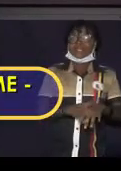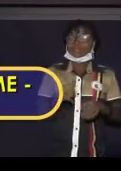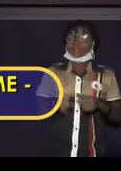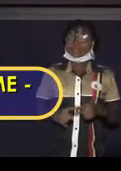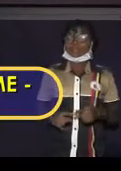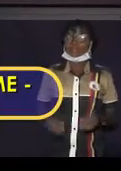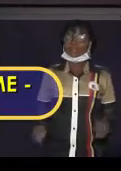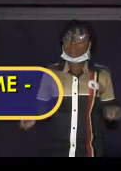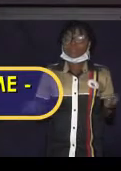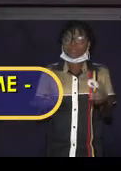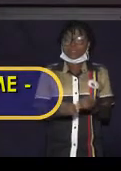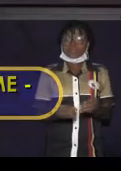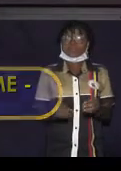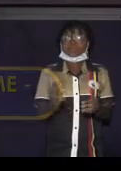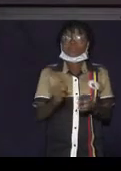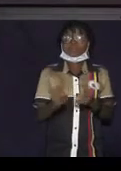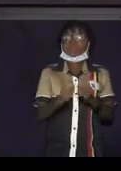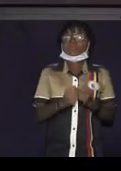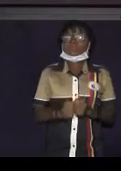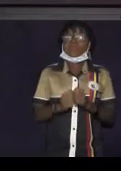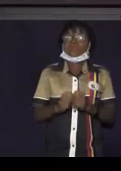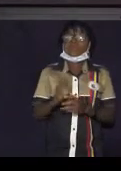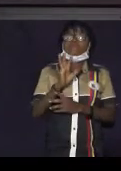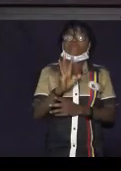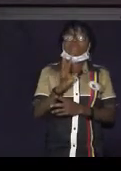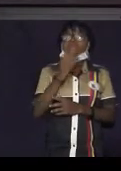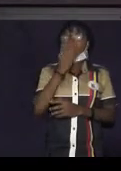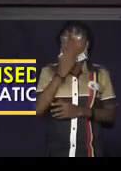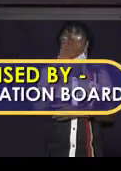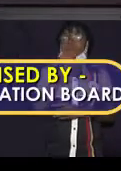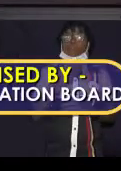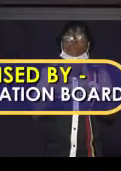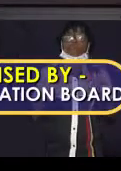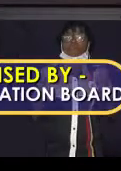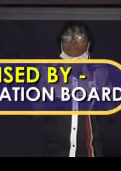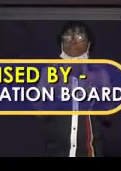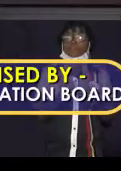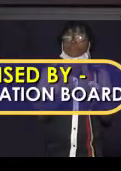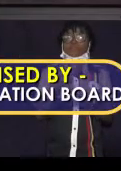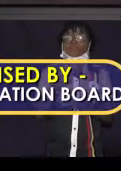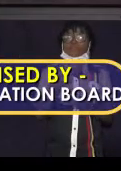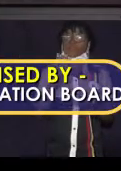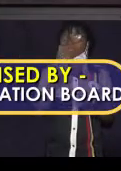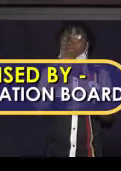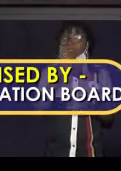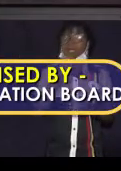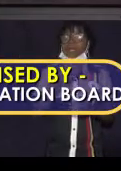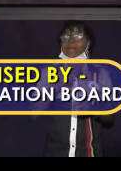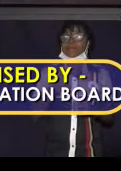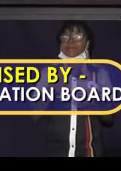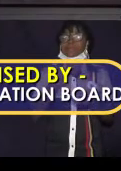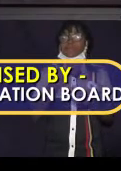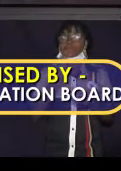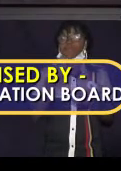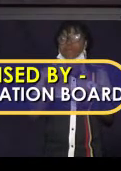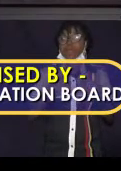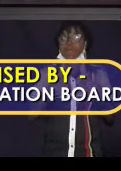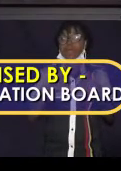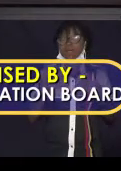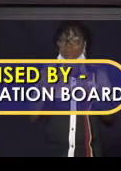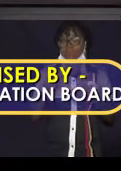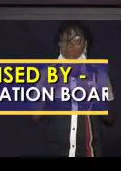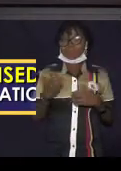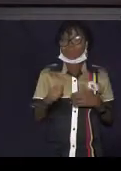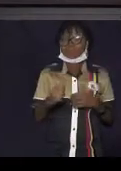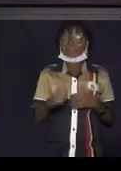like terms. Now 5 mangoes minus 3 mangoes, I will have 2 mangoes. 4 plus 6, I will have 10. So let's say 4 plus 6 is